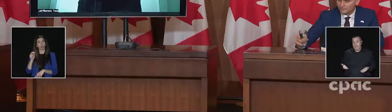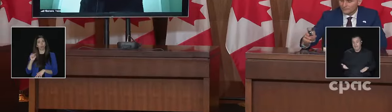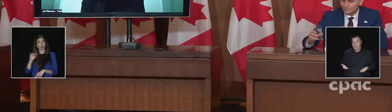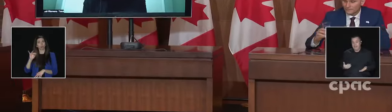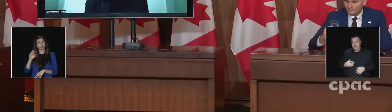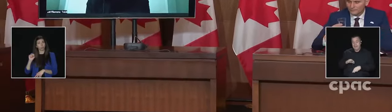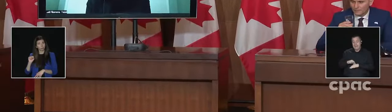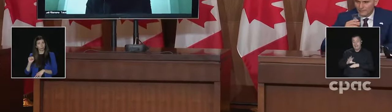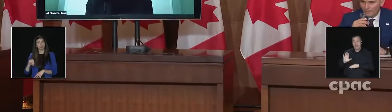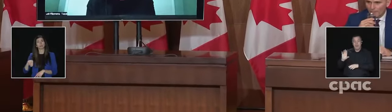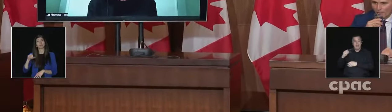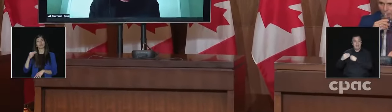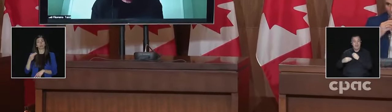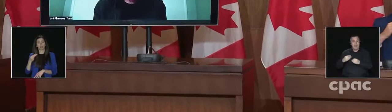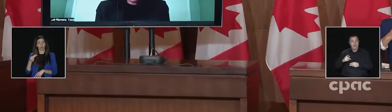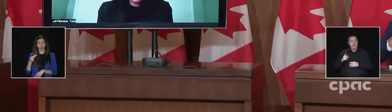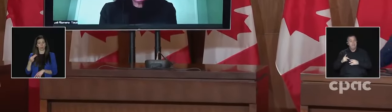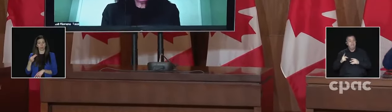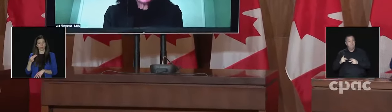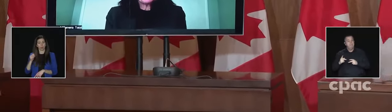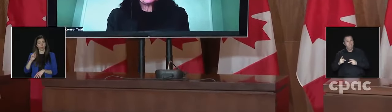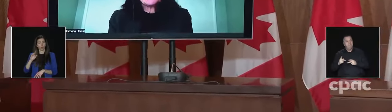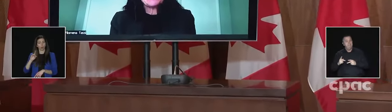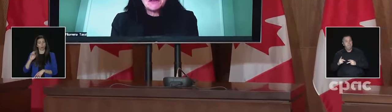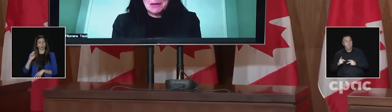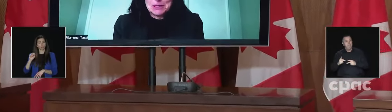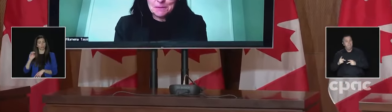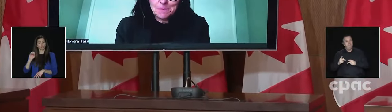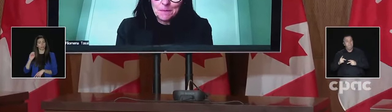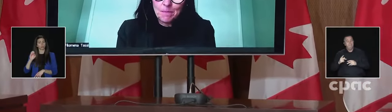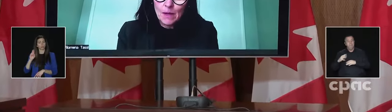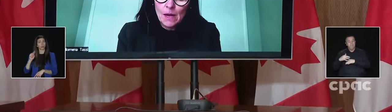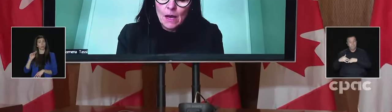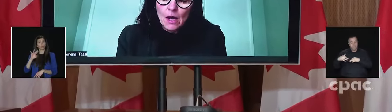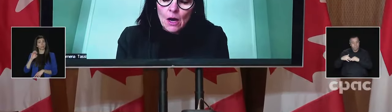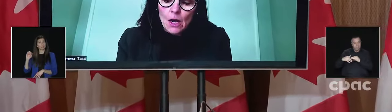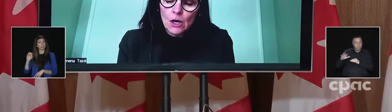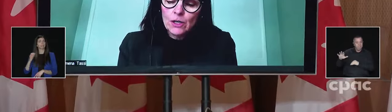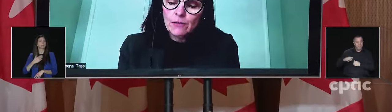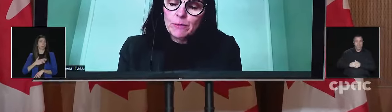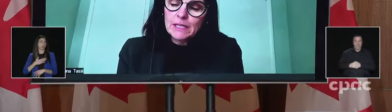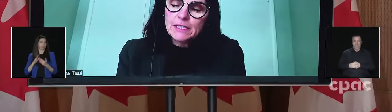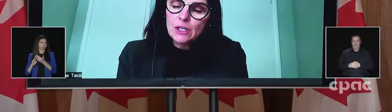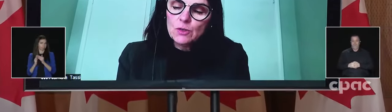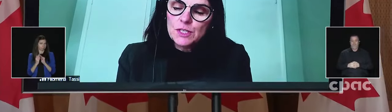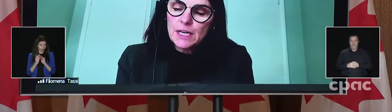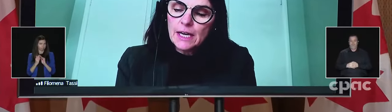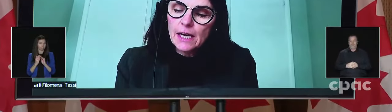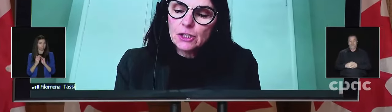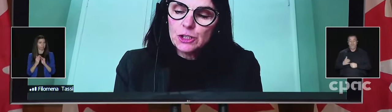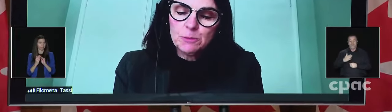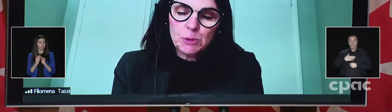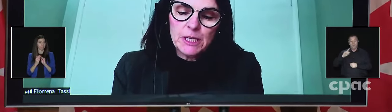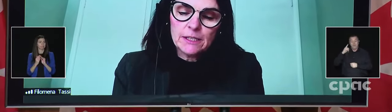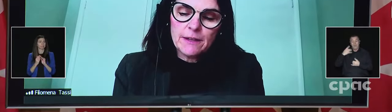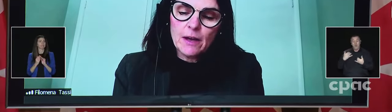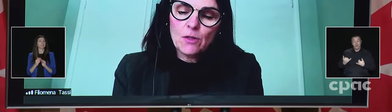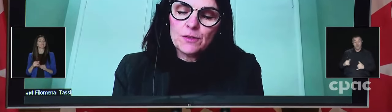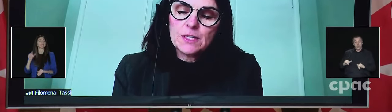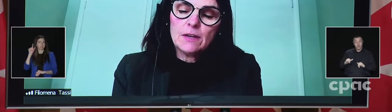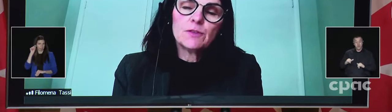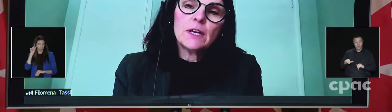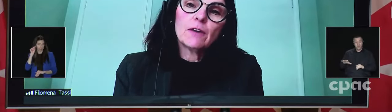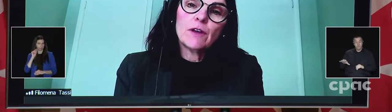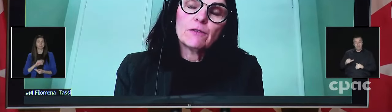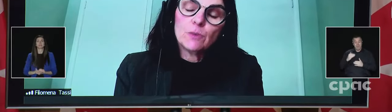of the Haudenosaunee and Anishinaabe peoples, my hometown of Hamilton. Our government continues to take action to protect the health